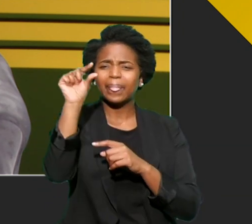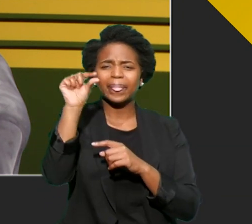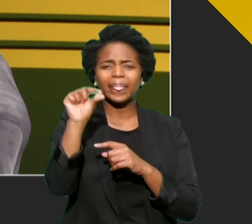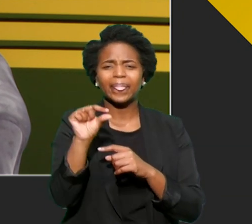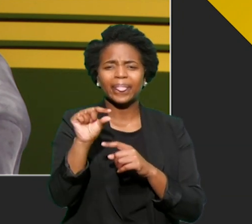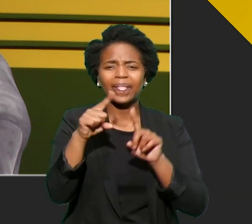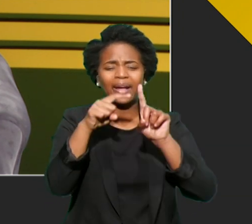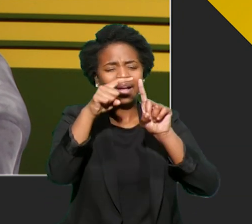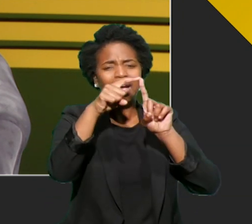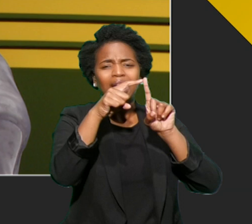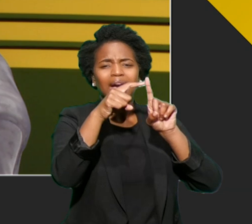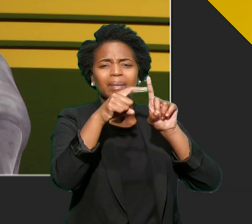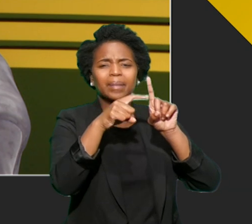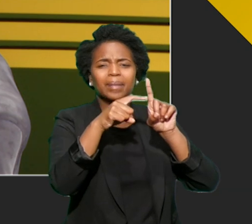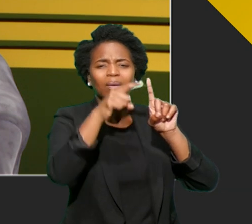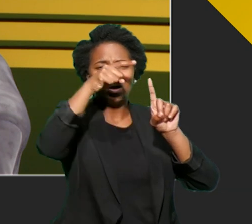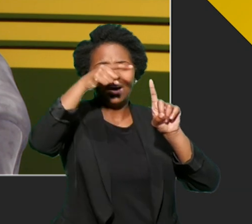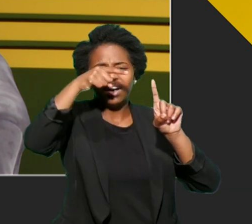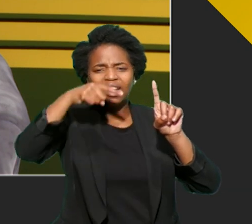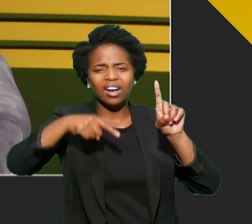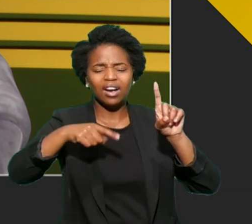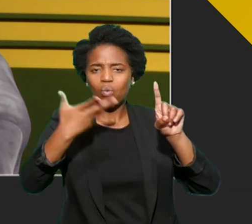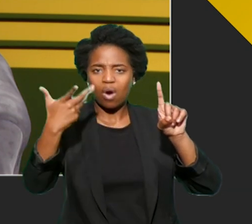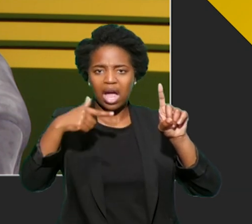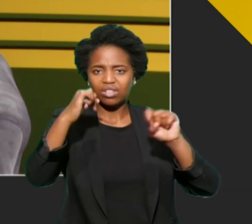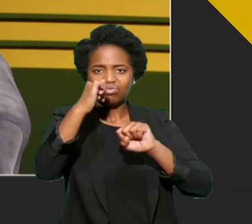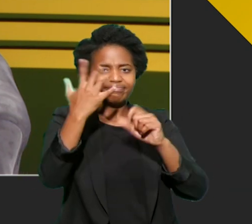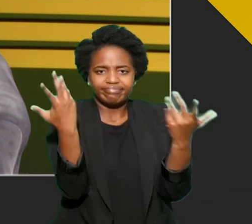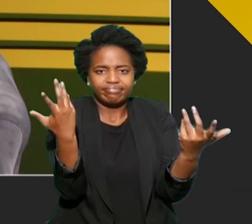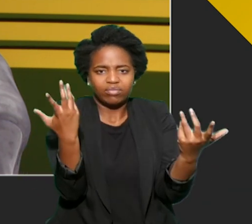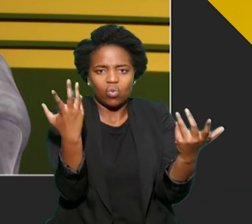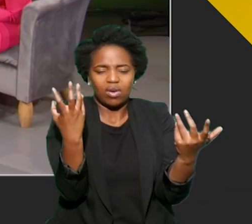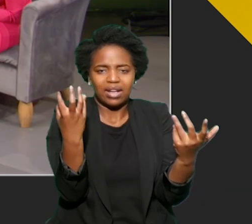exacerbate the situation with the rollout of 5G if we don't have the infrastructure?